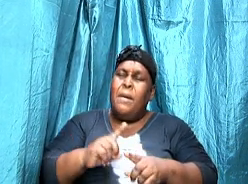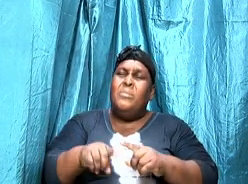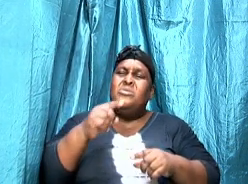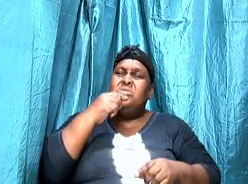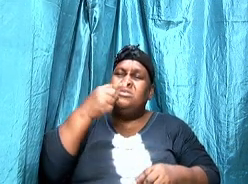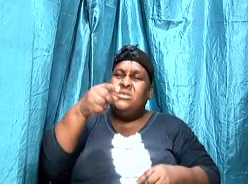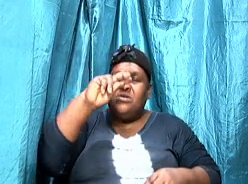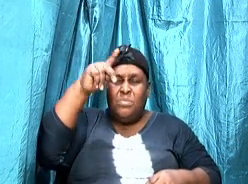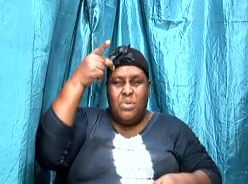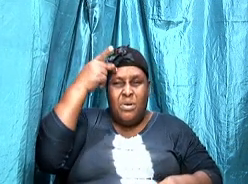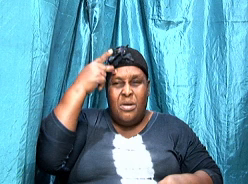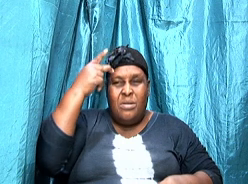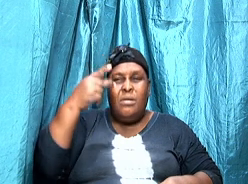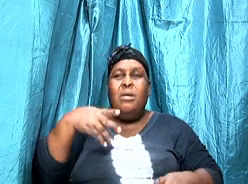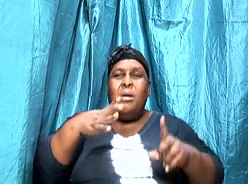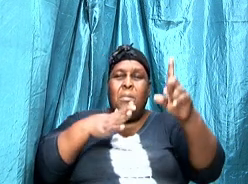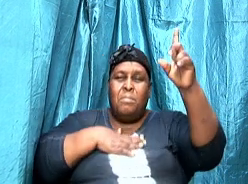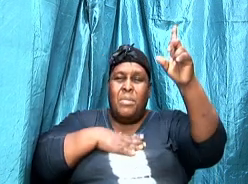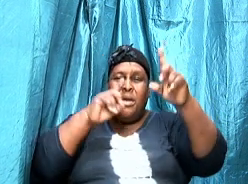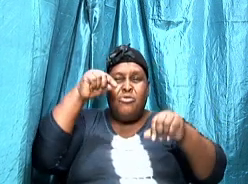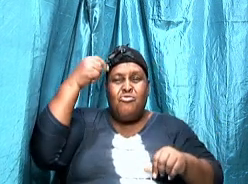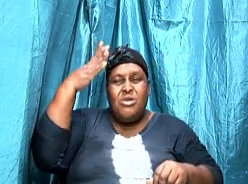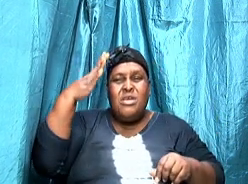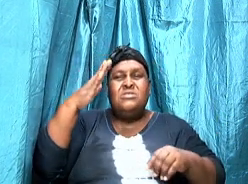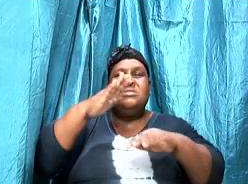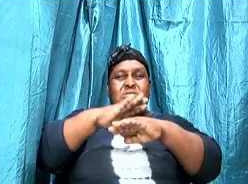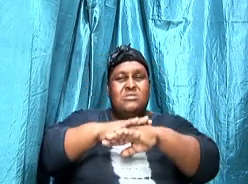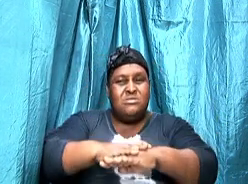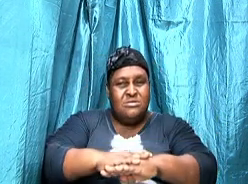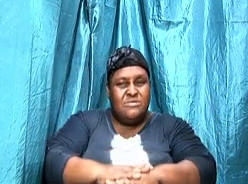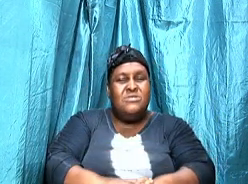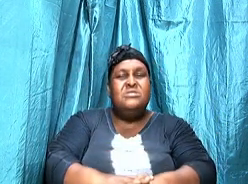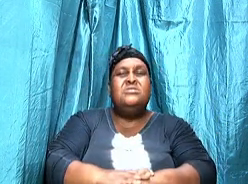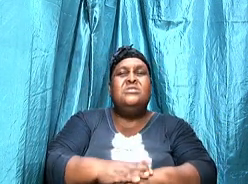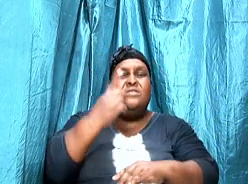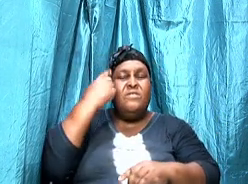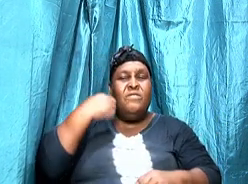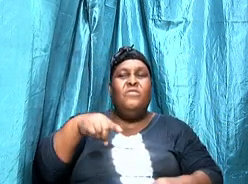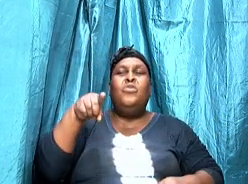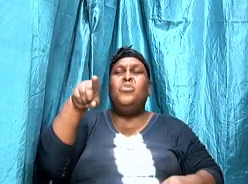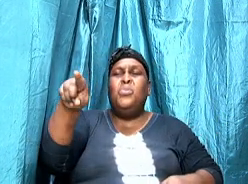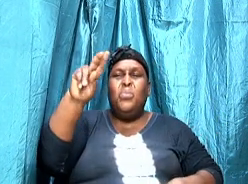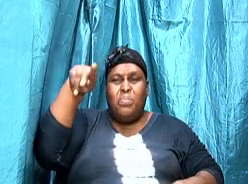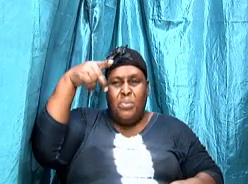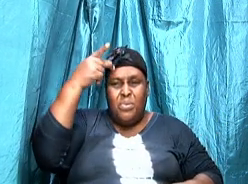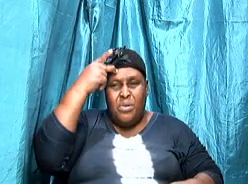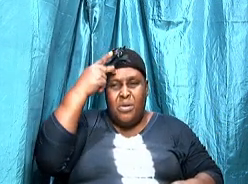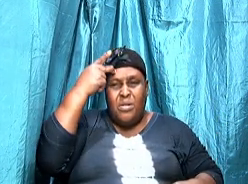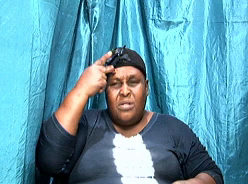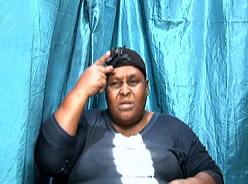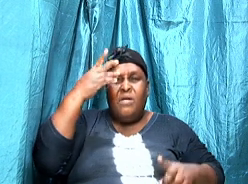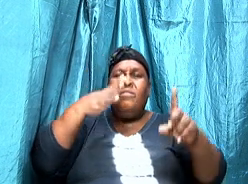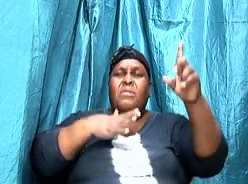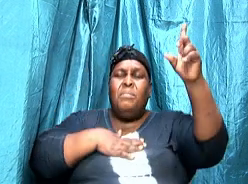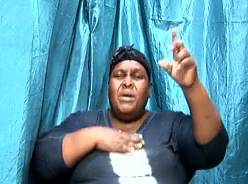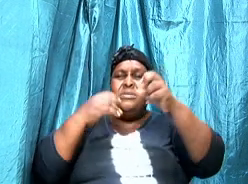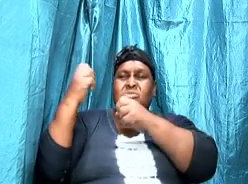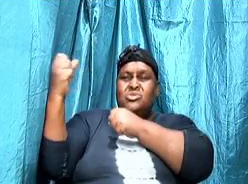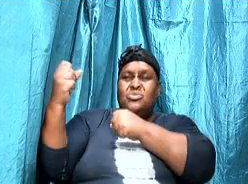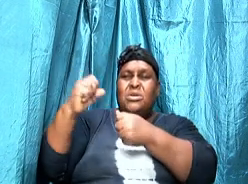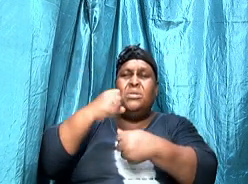sufficient for thee, because my strength is made perfect in